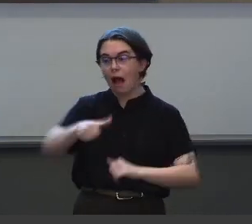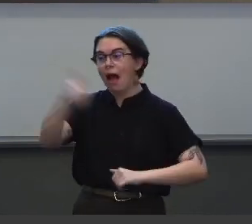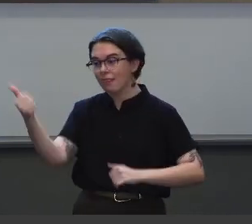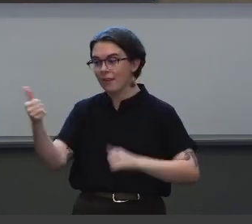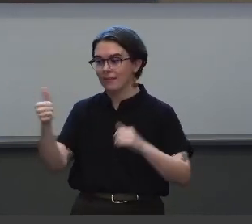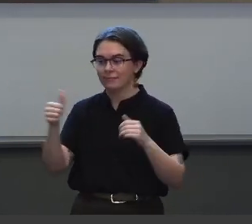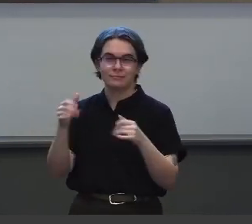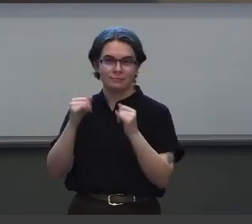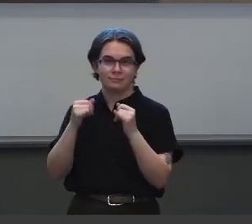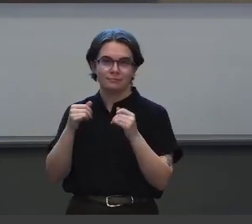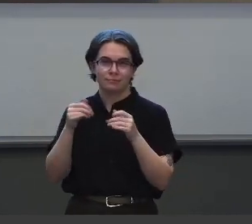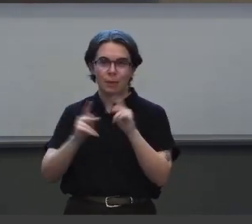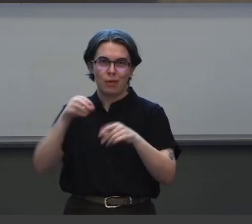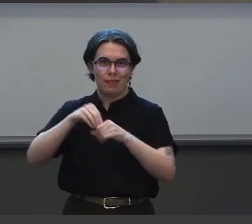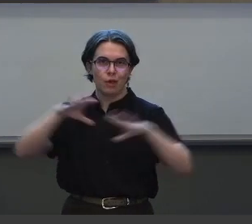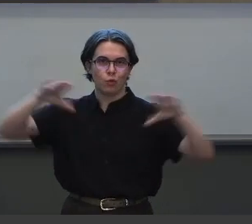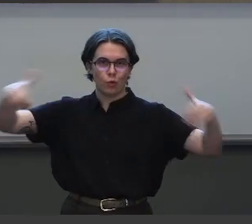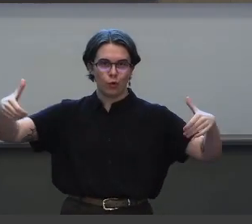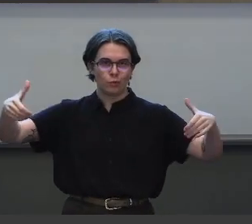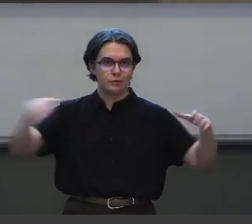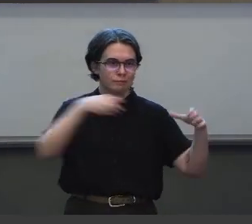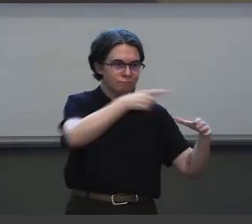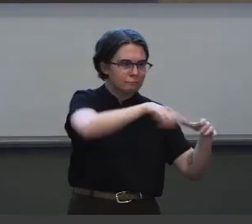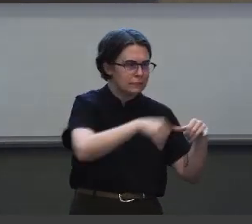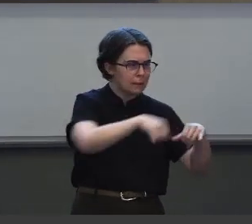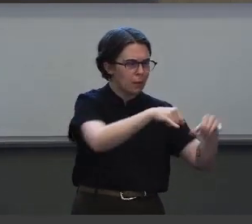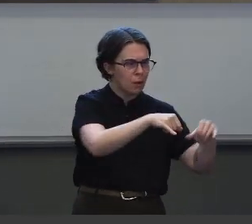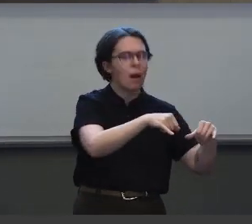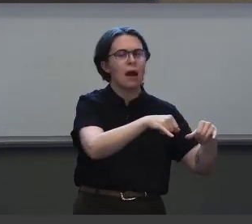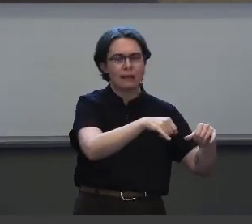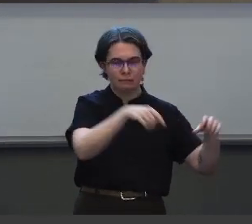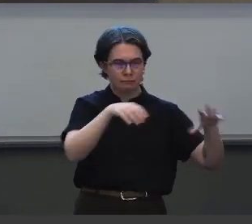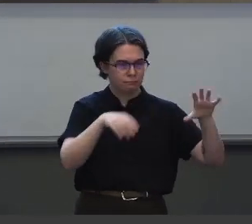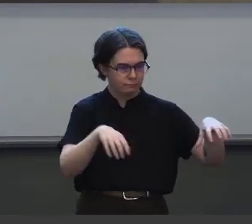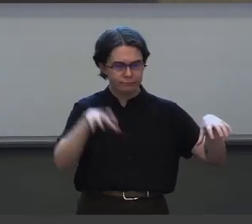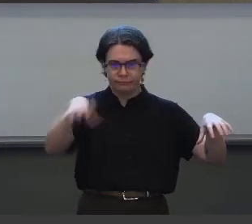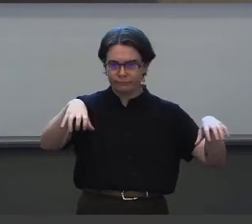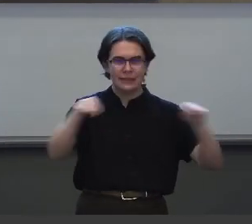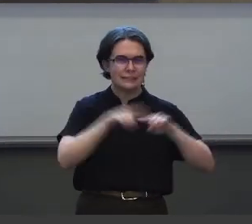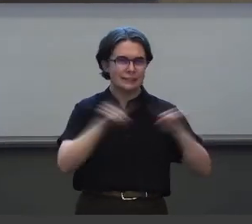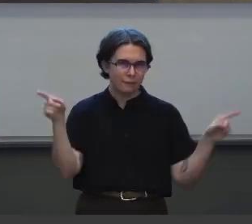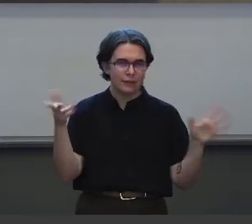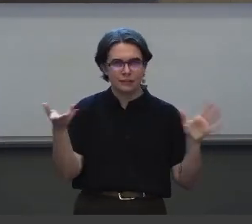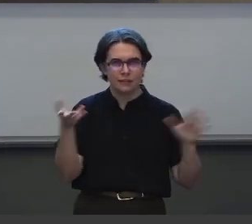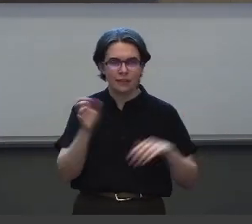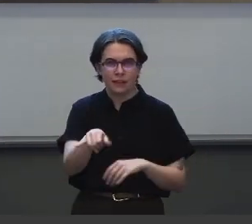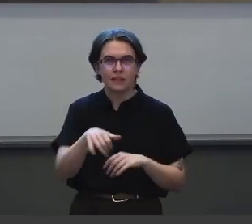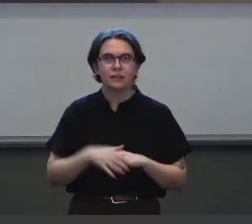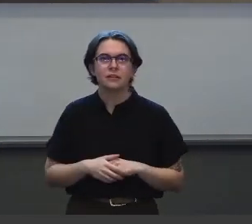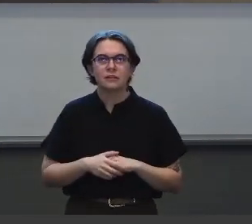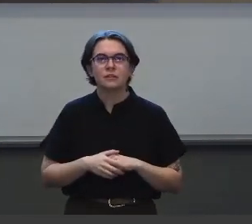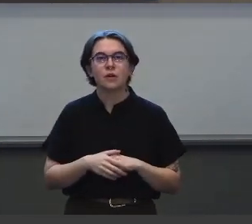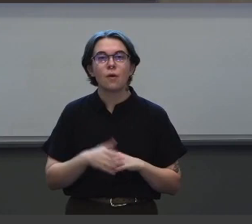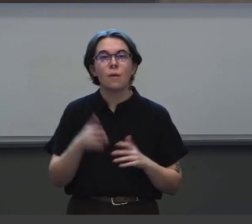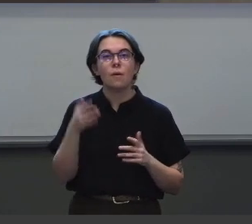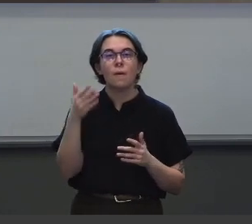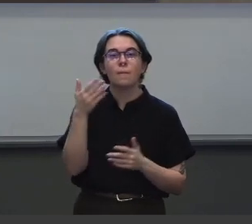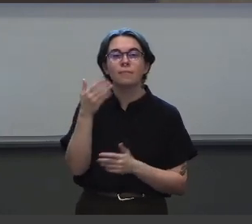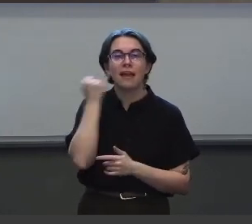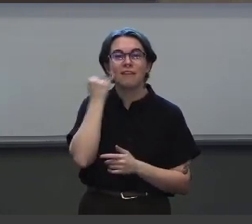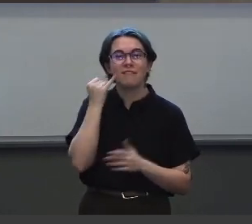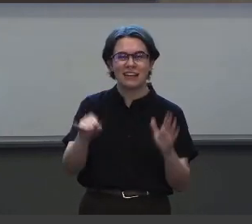So applying these cluster analyses to sensory information can allow us to understand how traits or